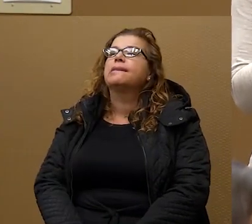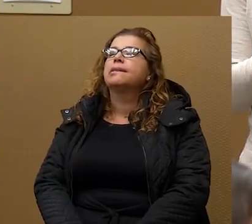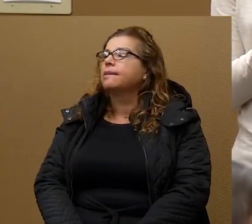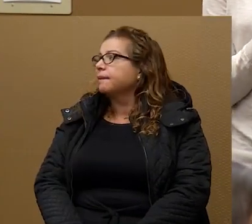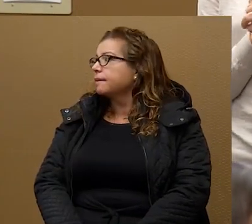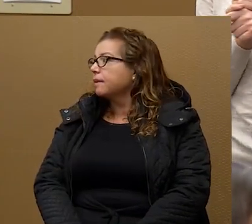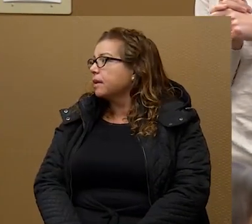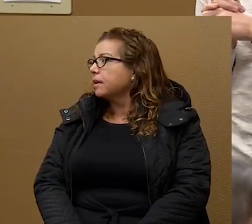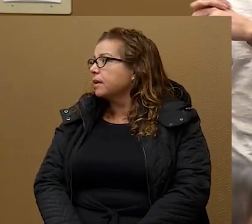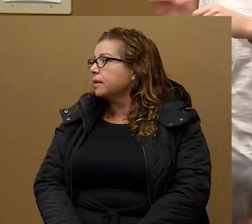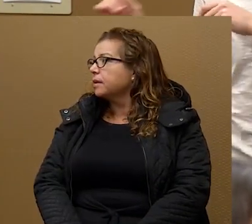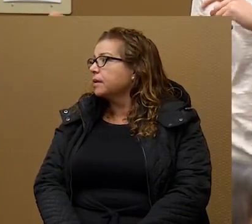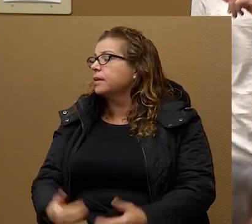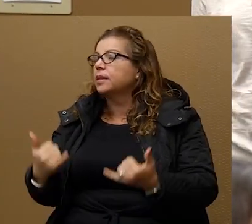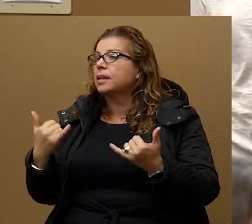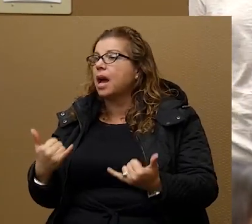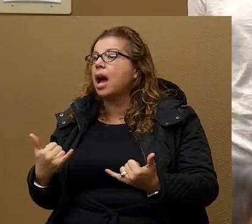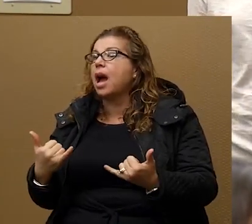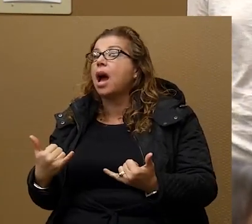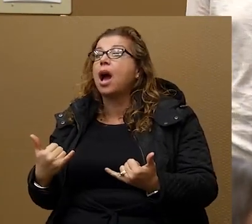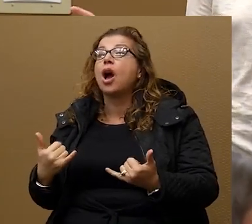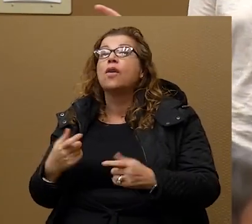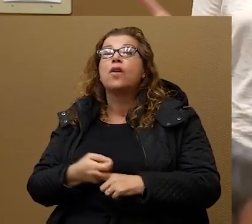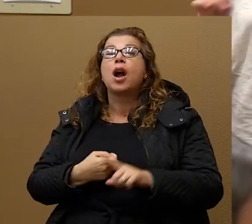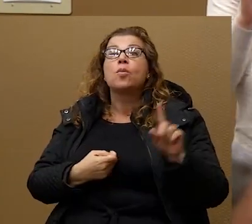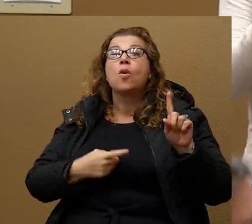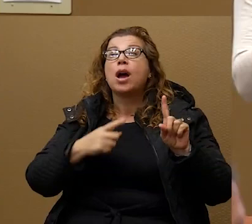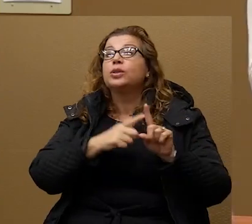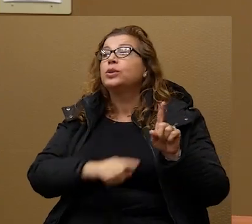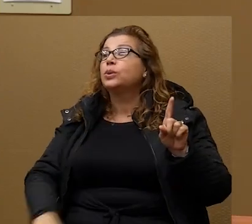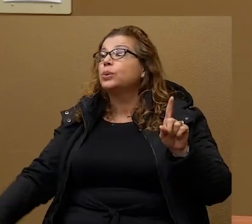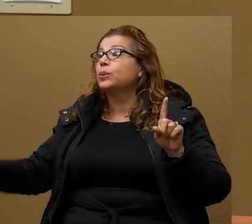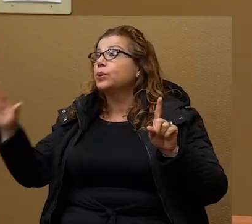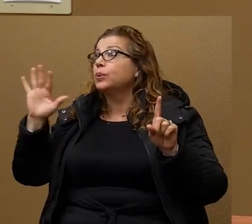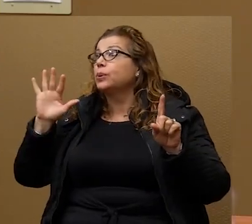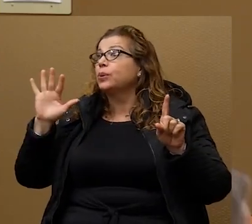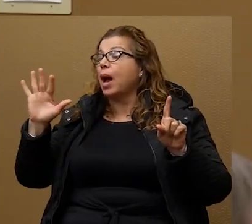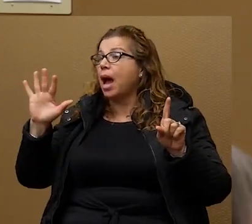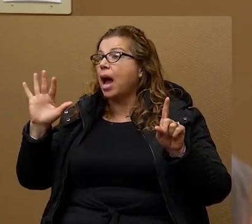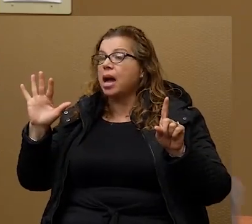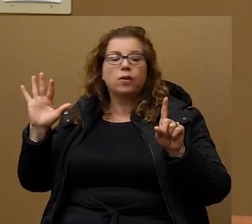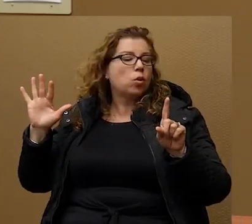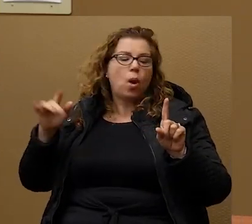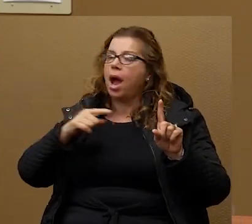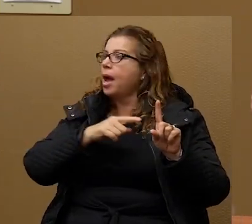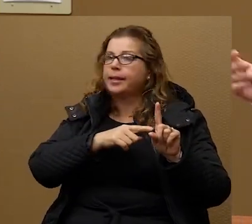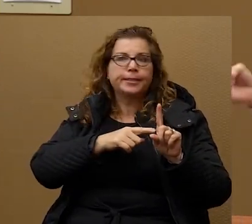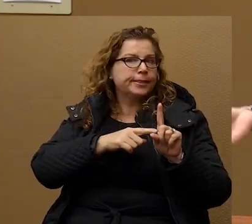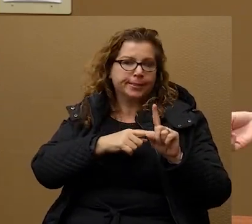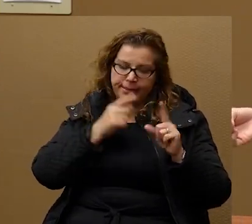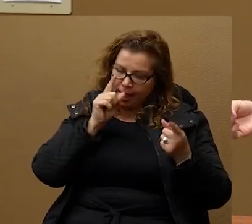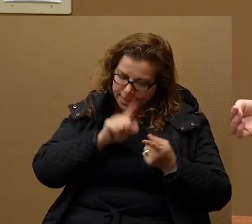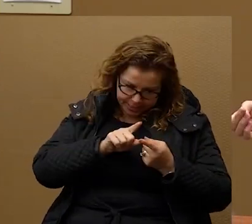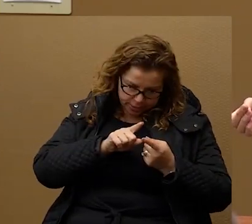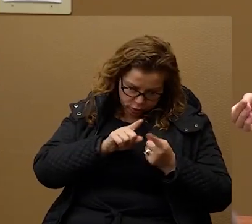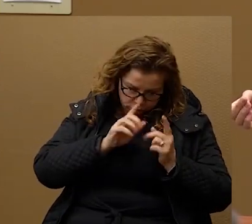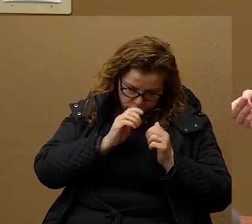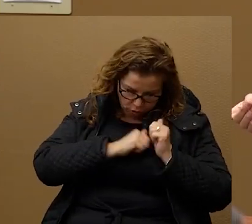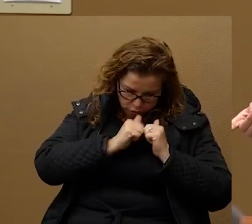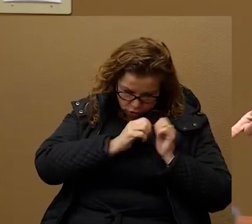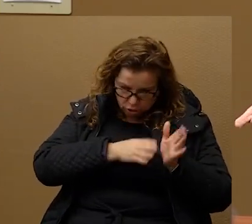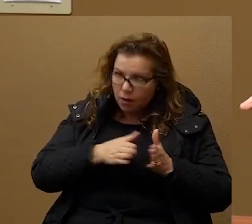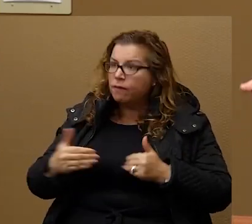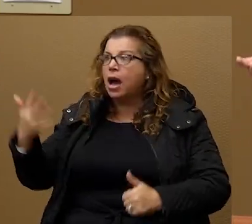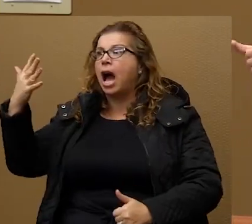Now, going back, 1 to 5, how many of you, 1 being the least structured and 5 being the